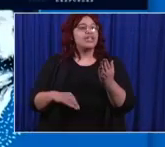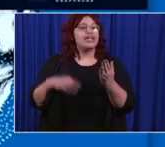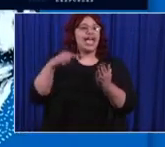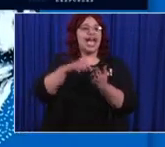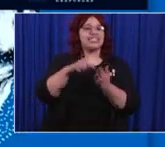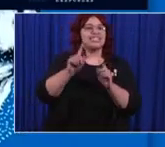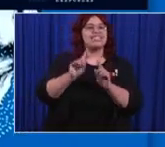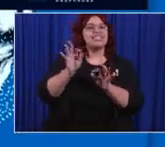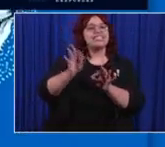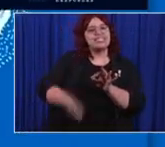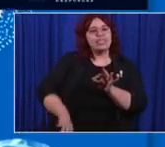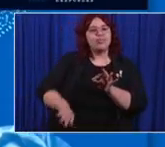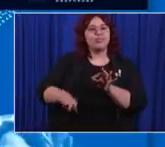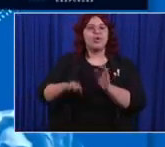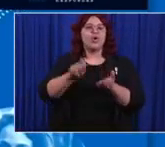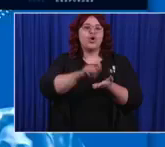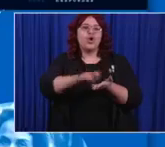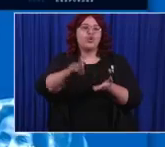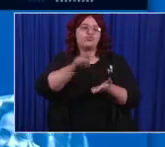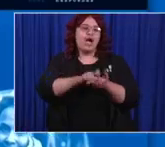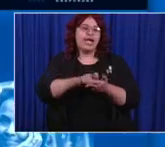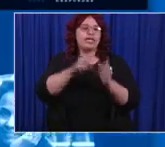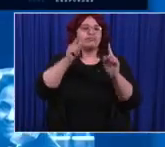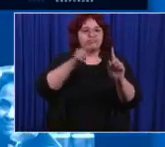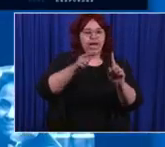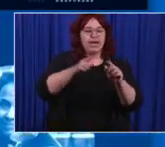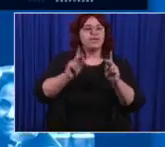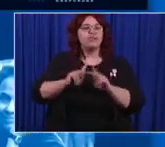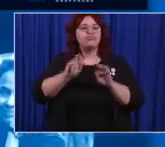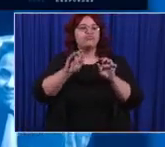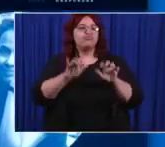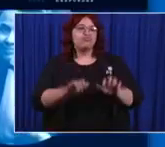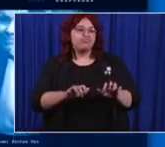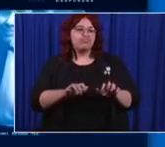by young people's moratorium, the LPC has 9.